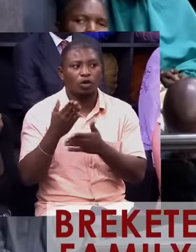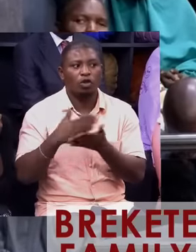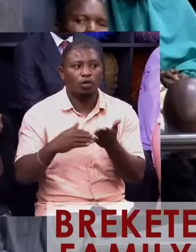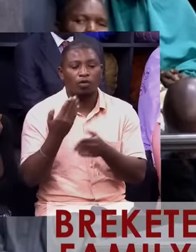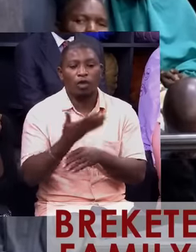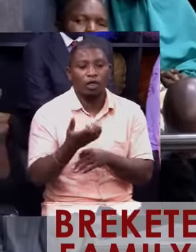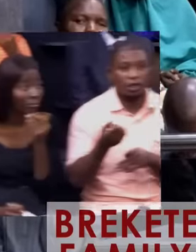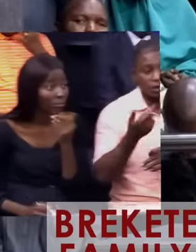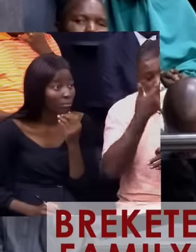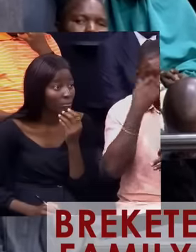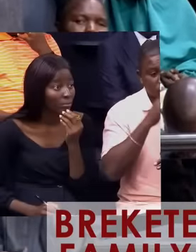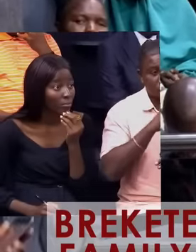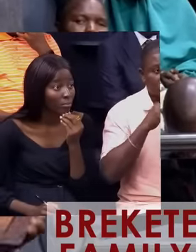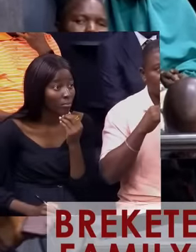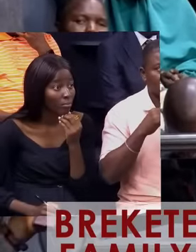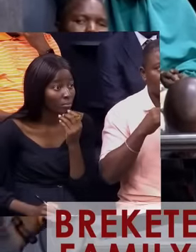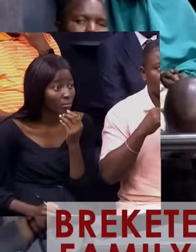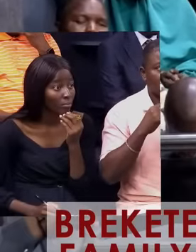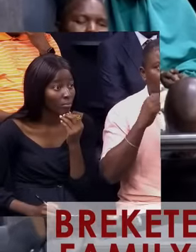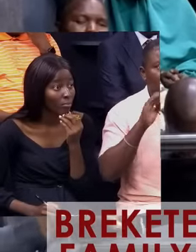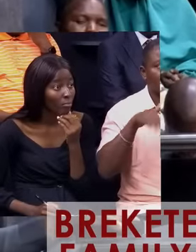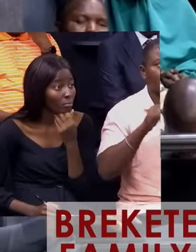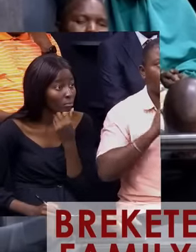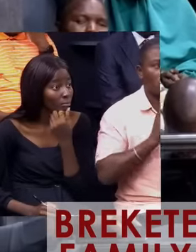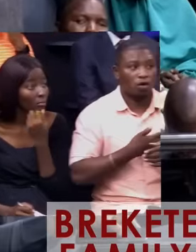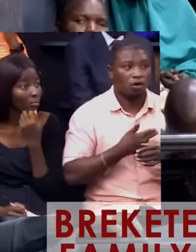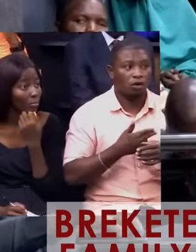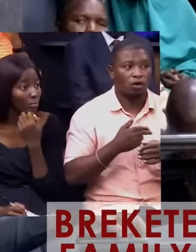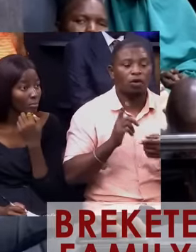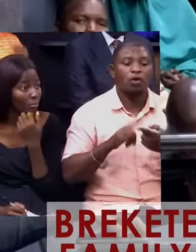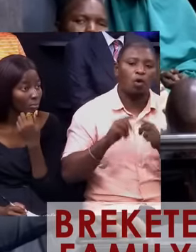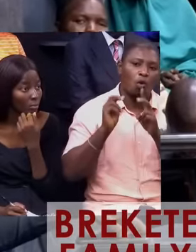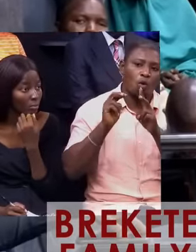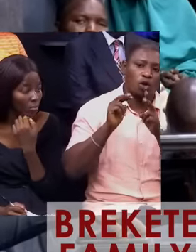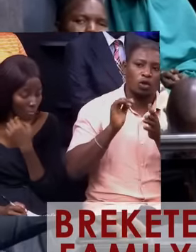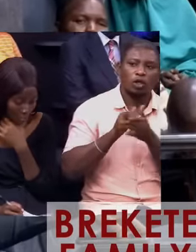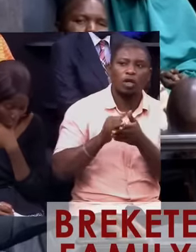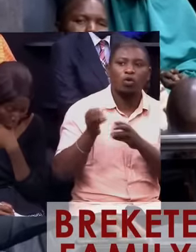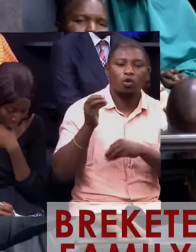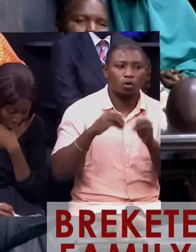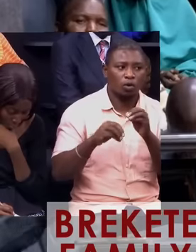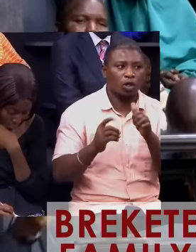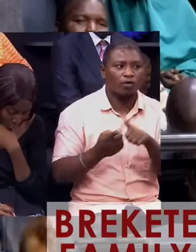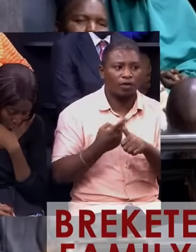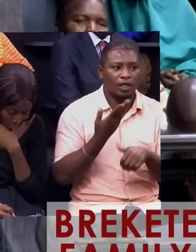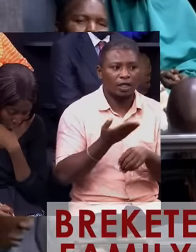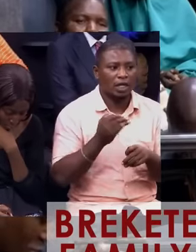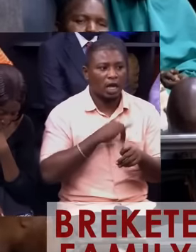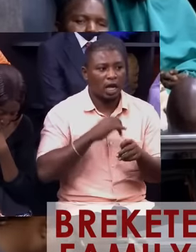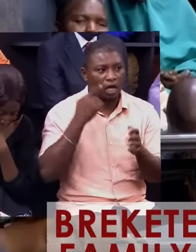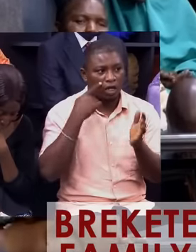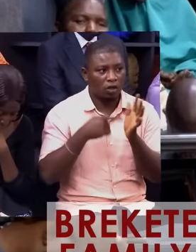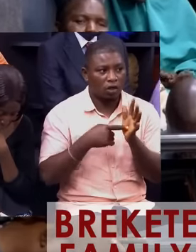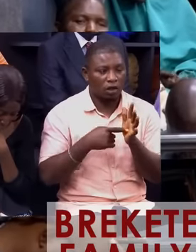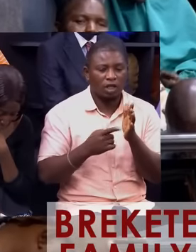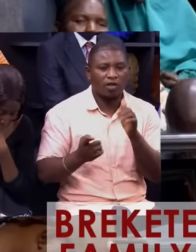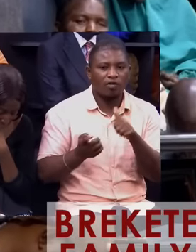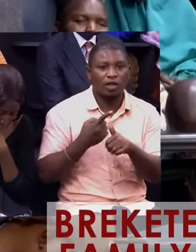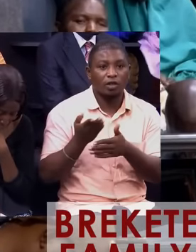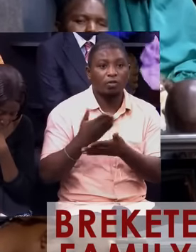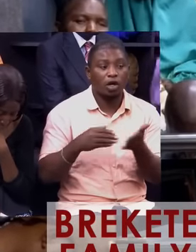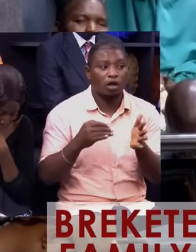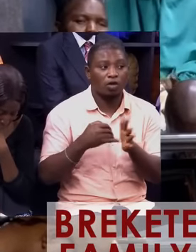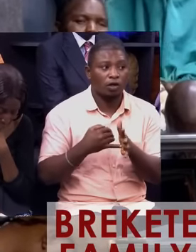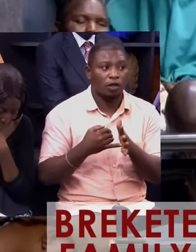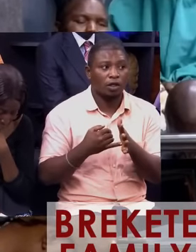about the video because say you give us make we watch make we give our own comment the first thing where I notice be say the first part of the clip